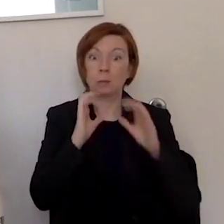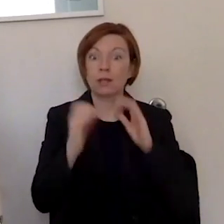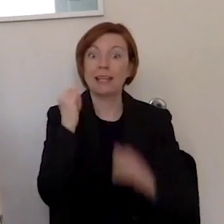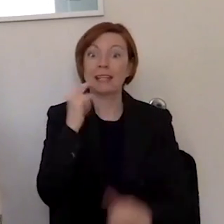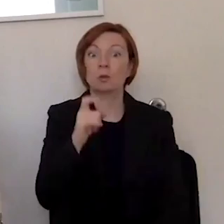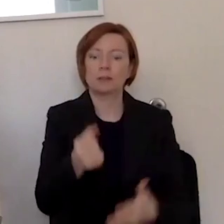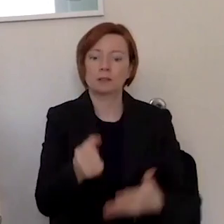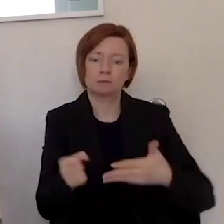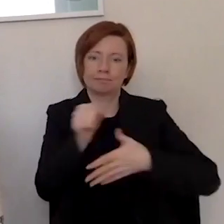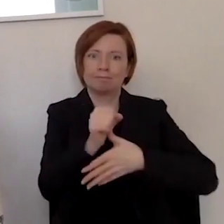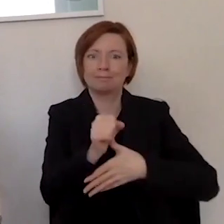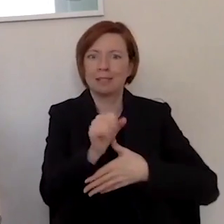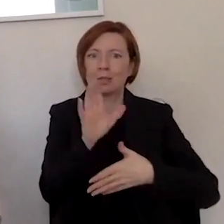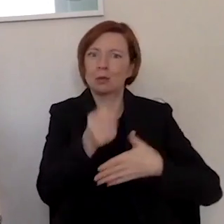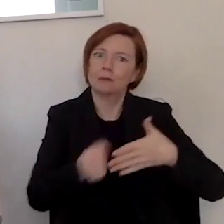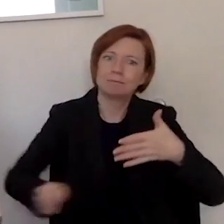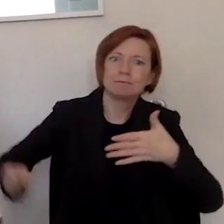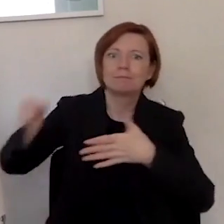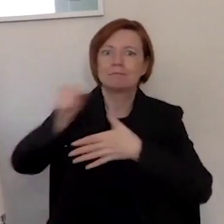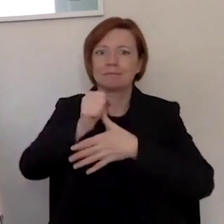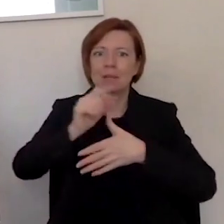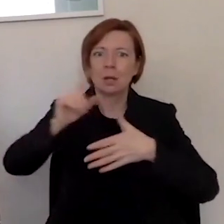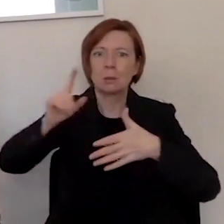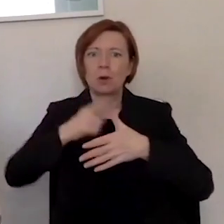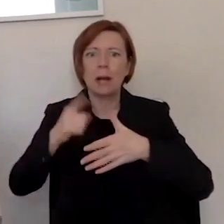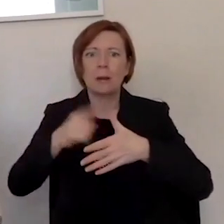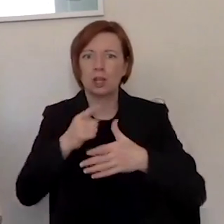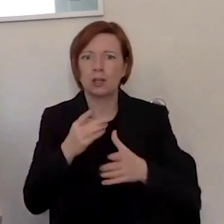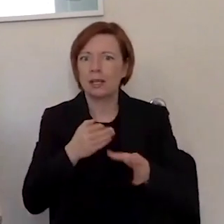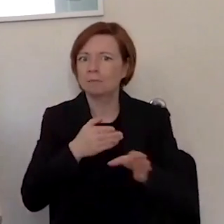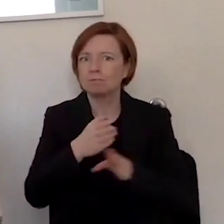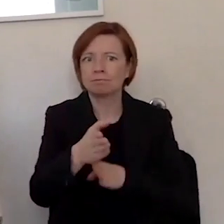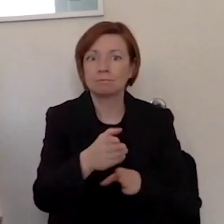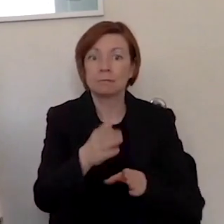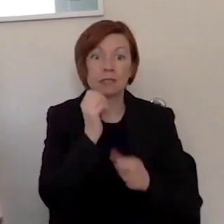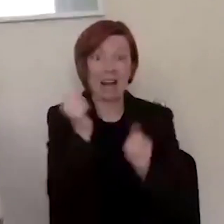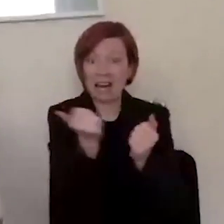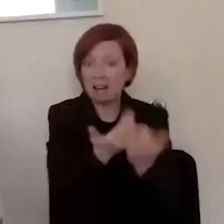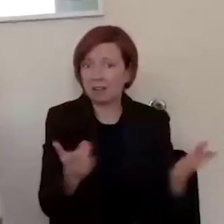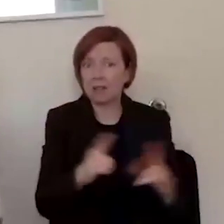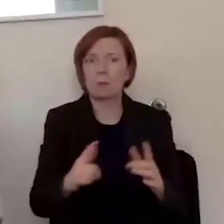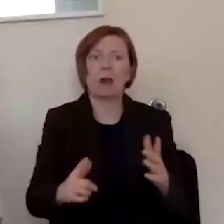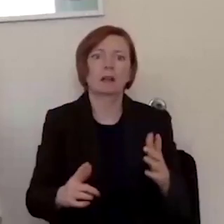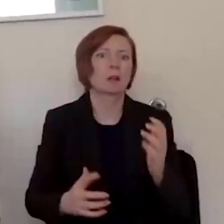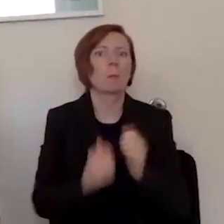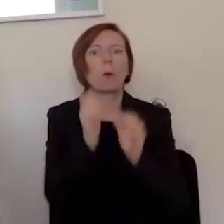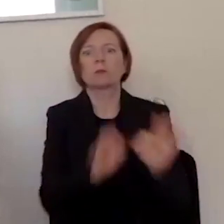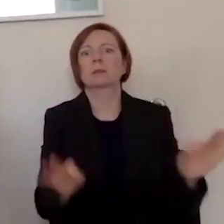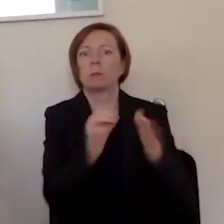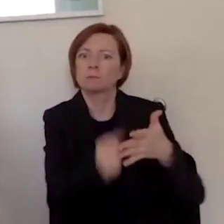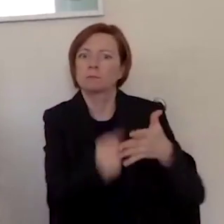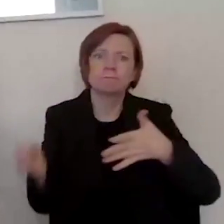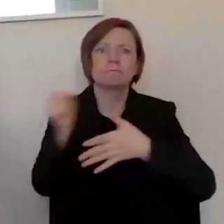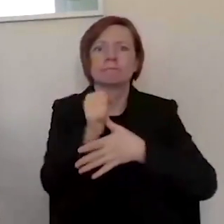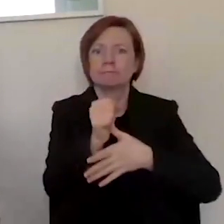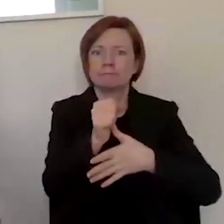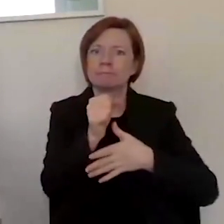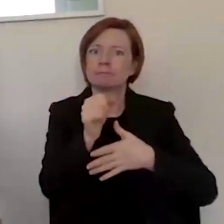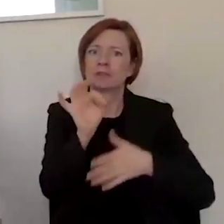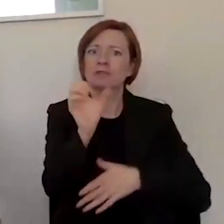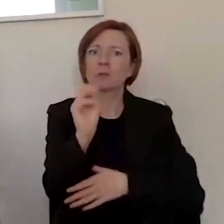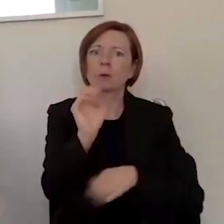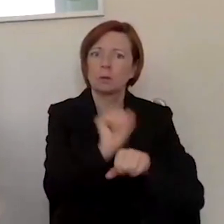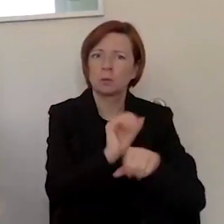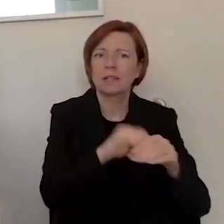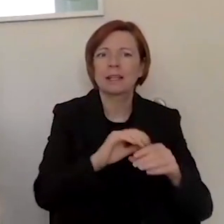communicate, if you had to prioritize what is the primary discipline, it's not everything, but what is the main form that you're working in, as well as